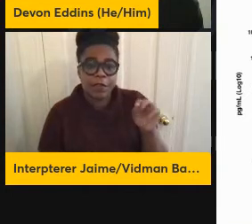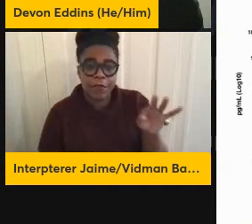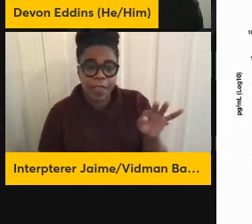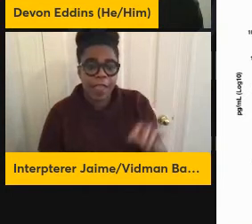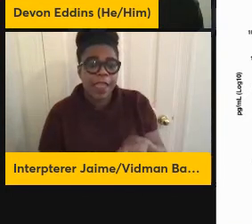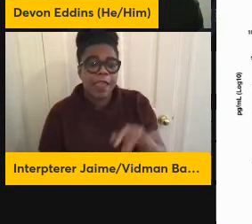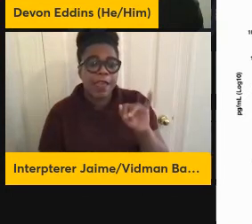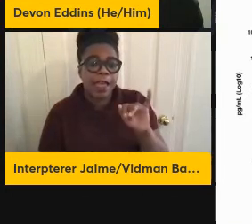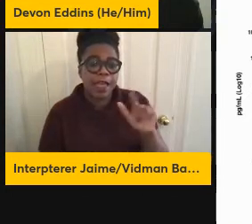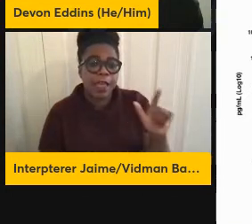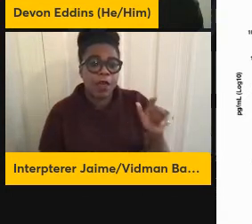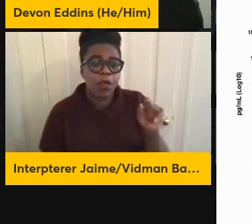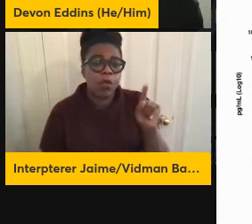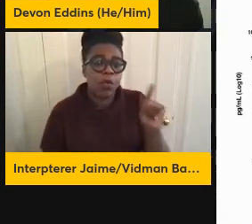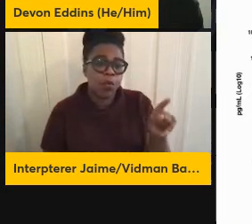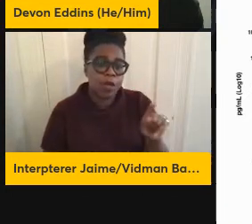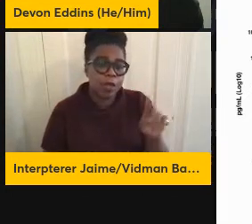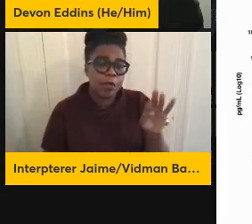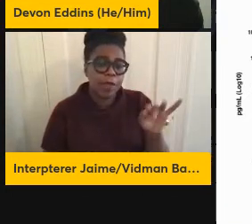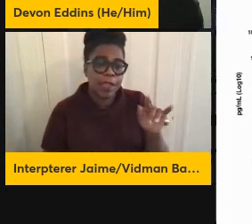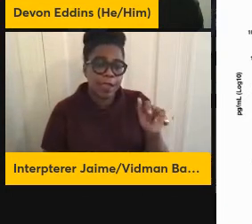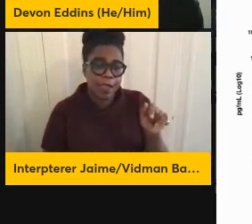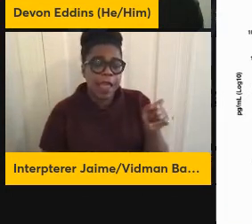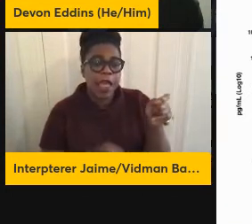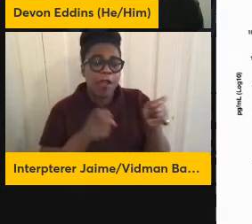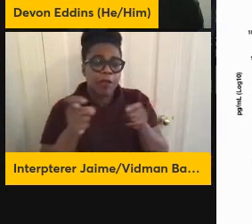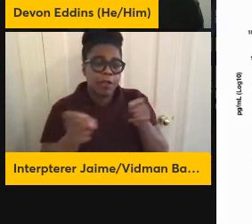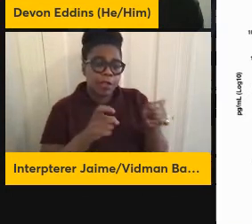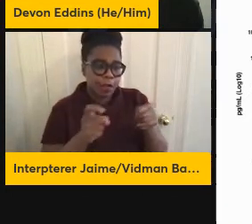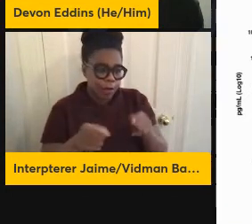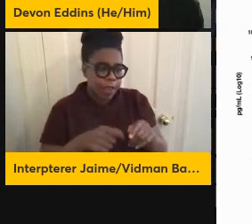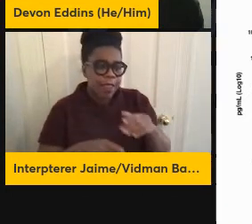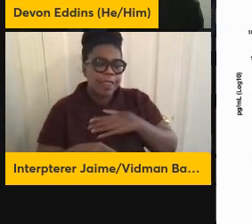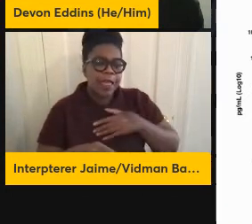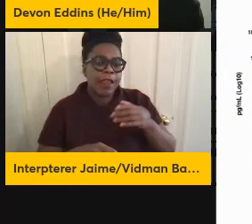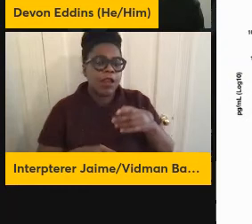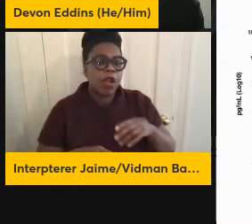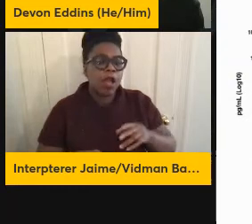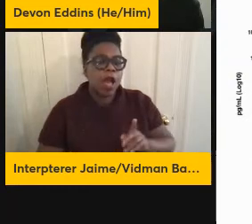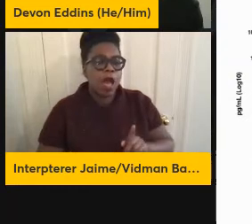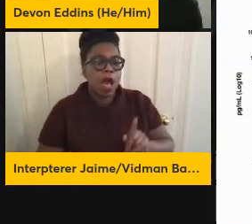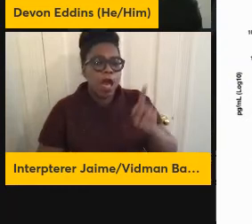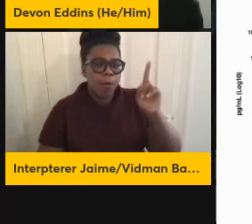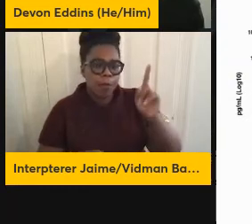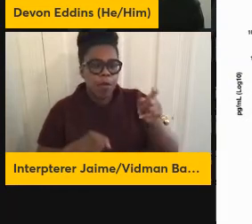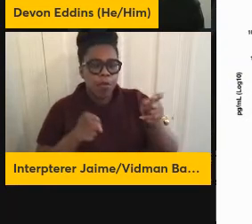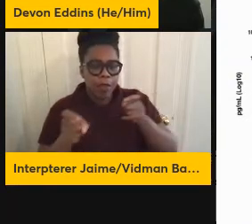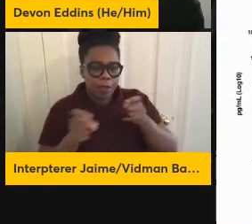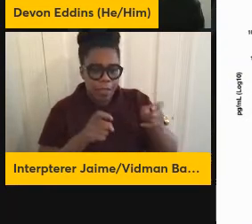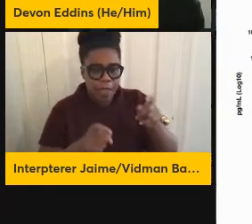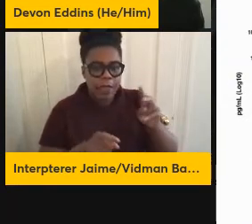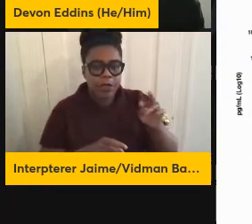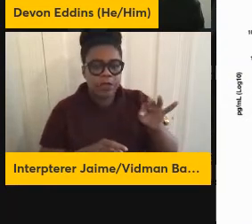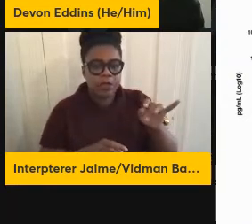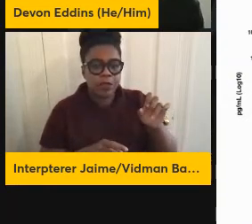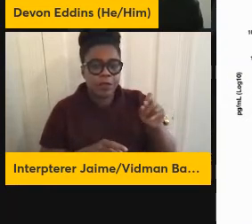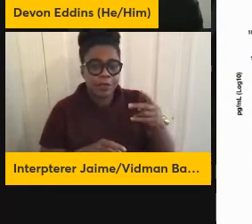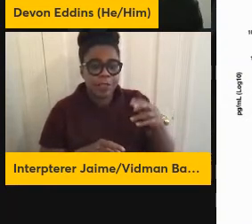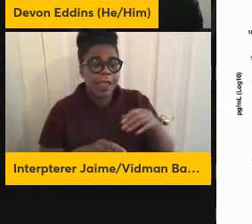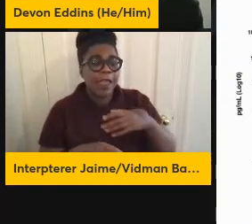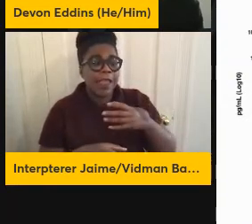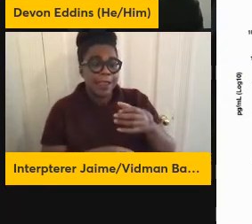broad regulatory potential on genes that are upregulated as neutrophils acquire a hyperinflammatory